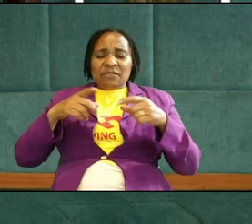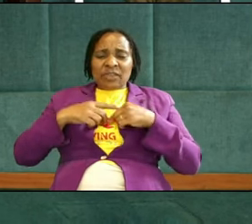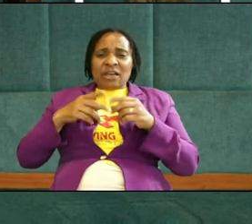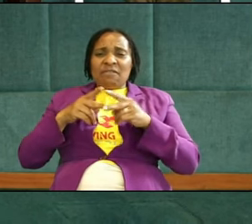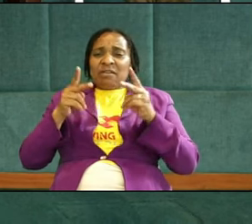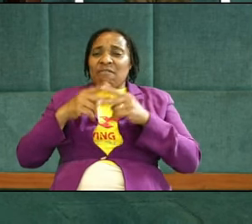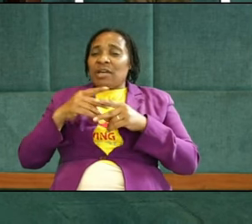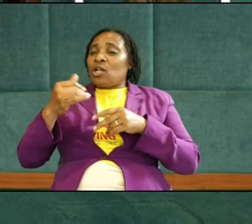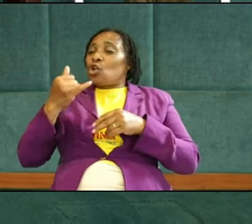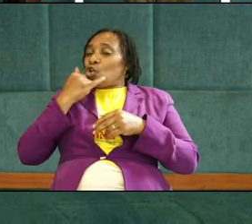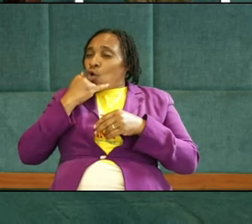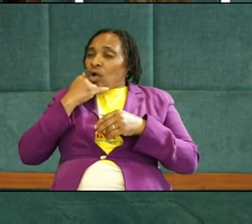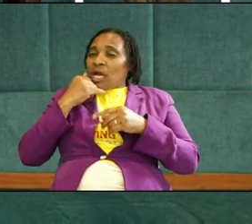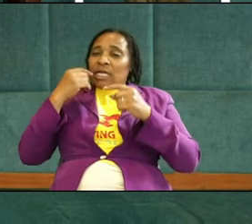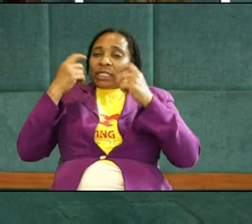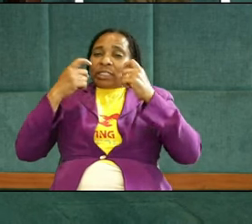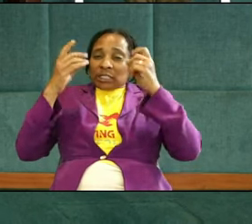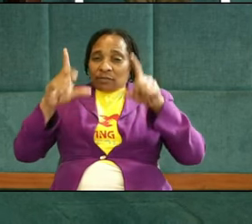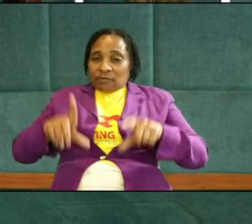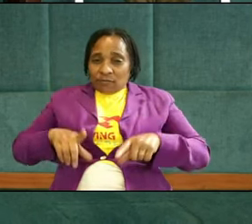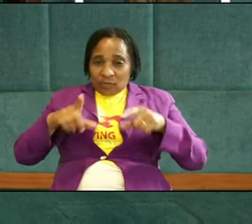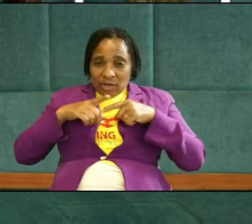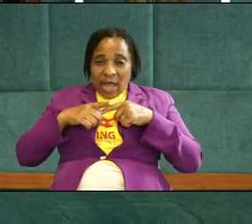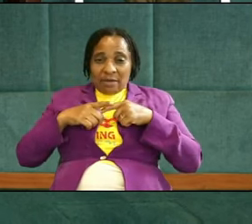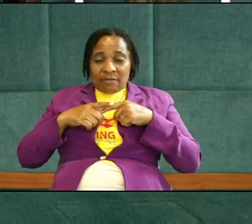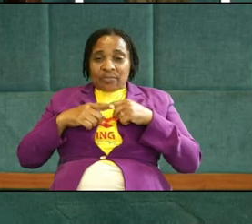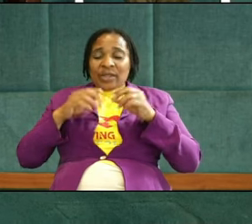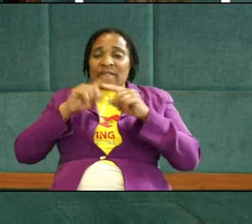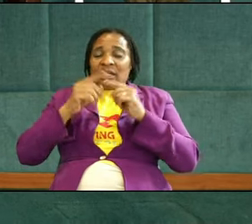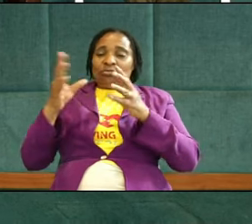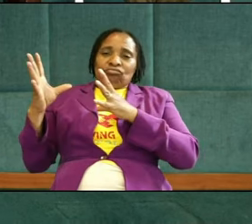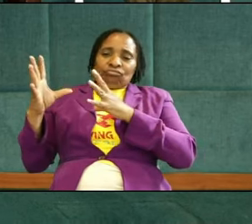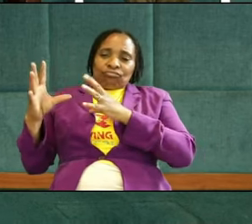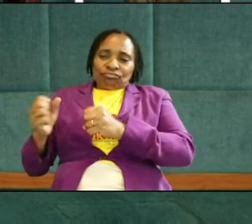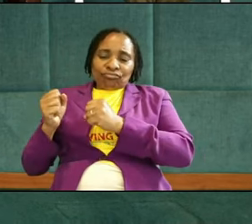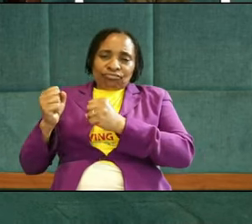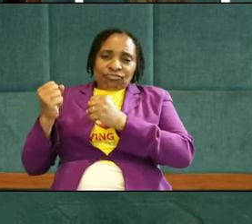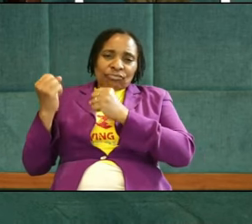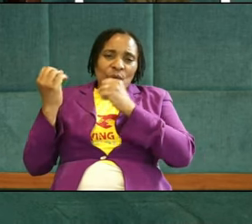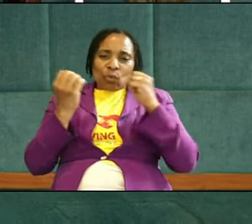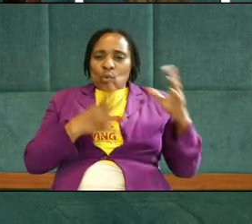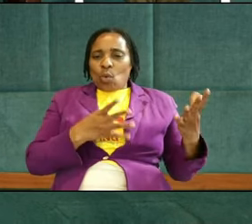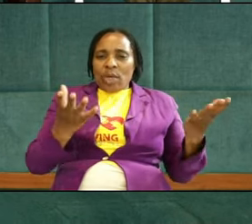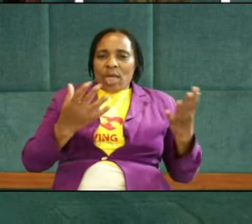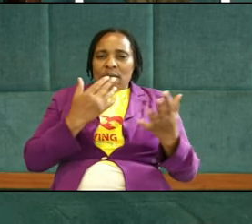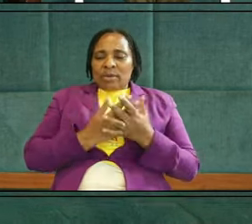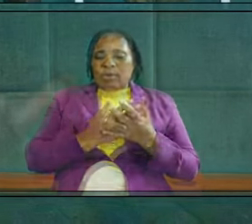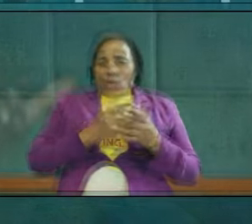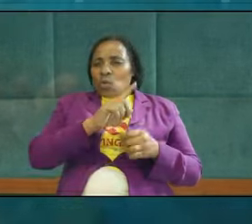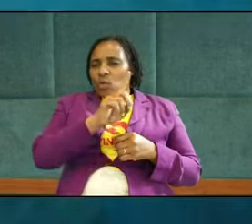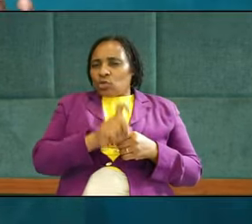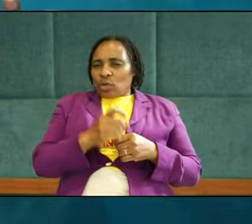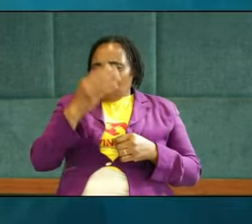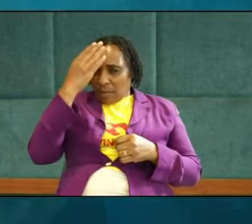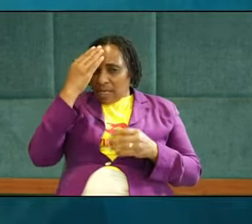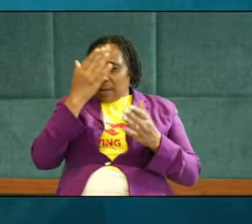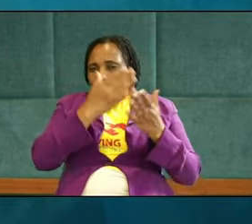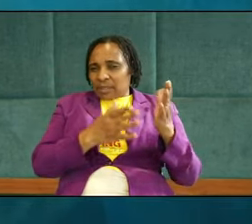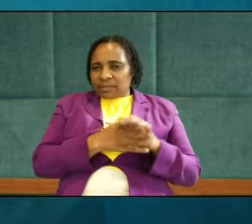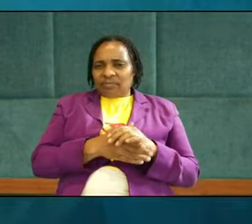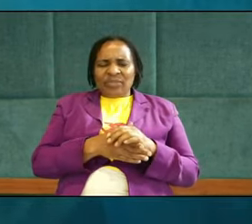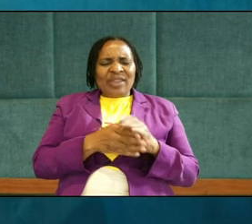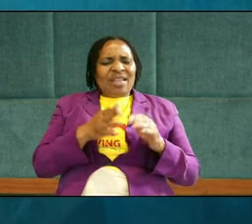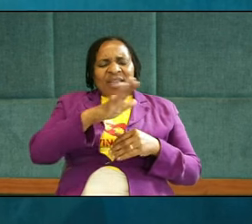he got captured from his own kingdom and taken to a prison. Now we have a question here in our Monday part. Are